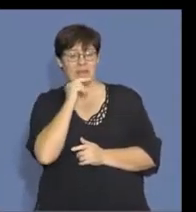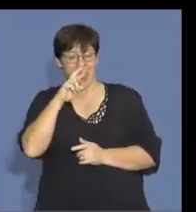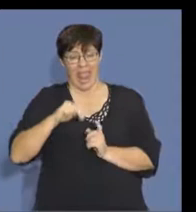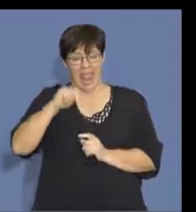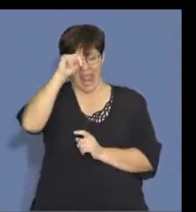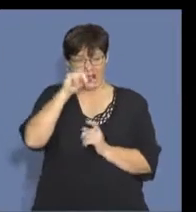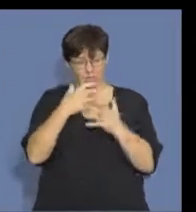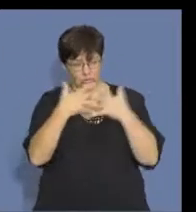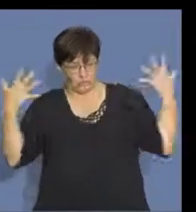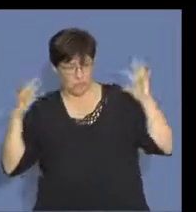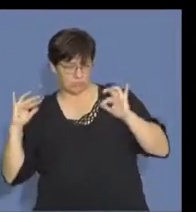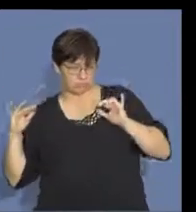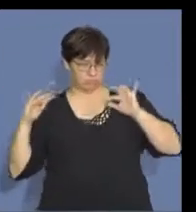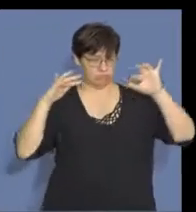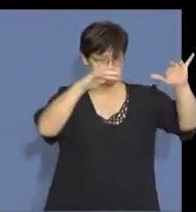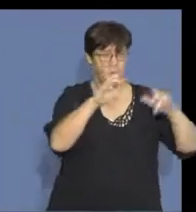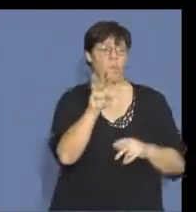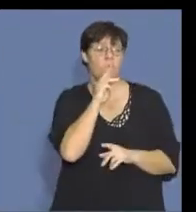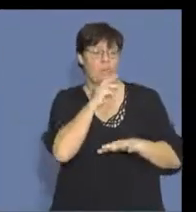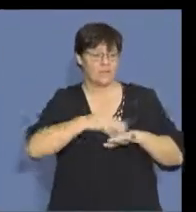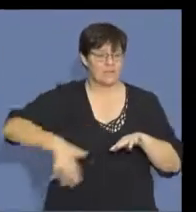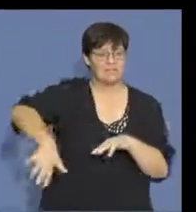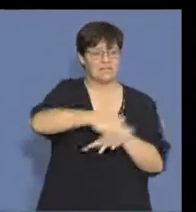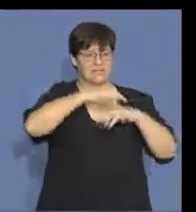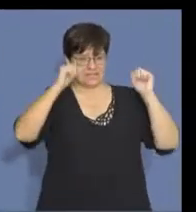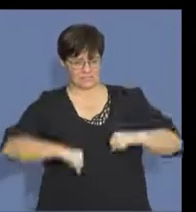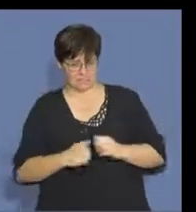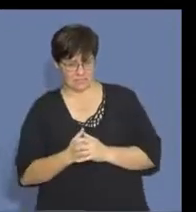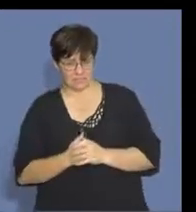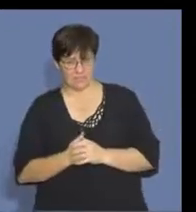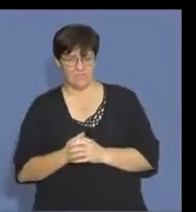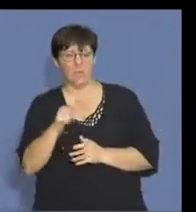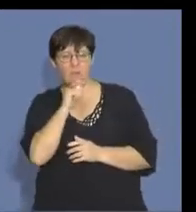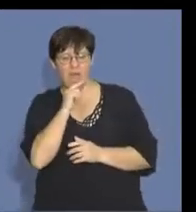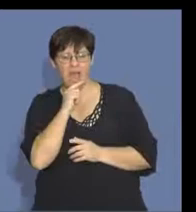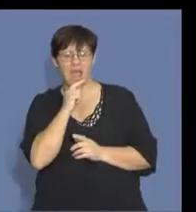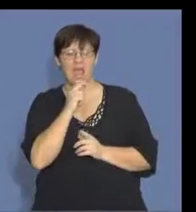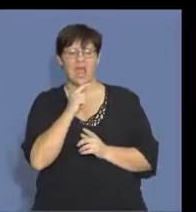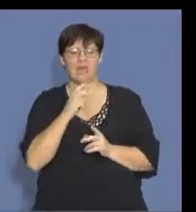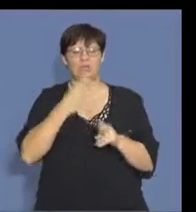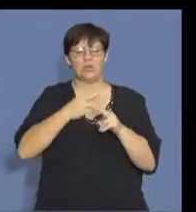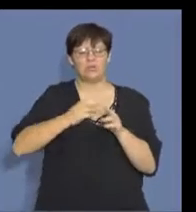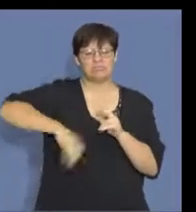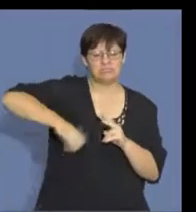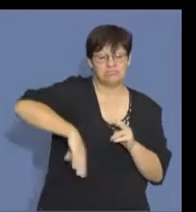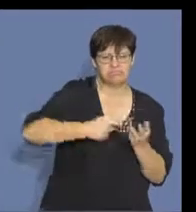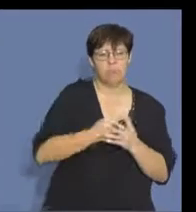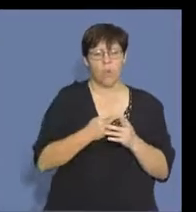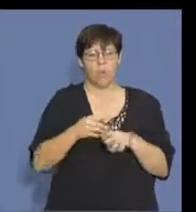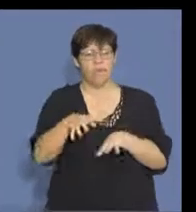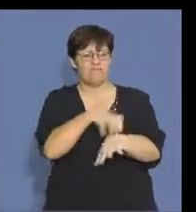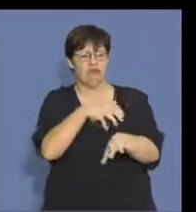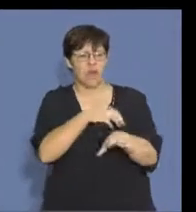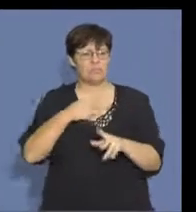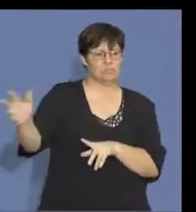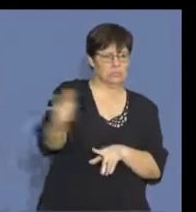aquatic ecosystems. We find that the nutrients come from sewage and fertilizer runoff from farms. So we